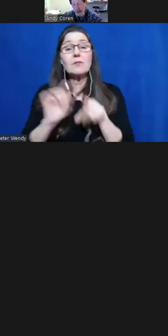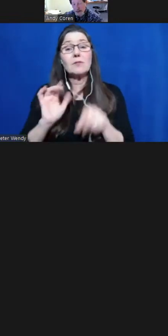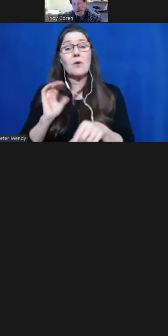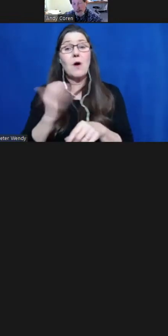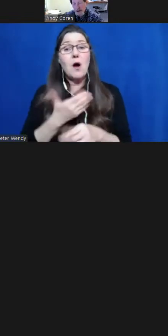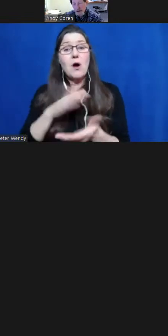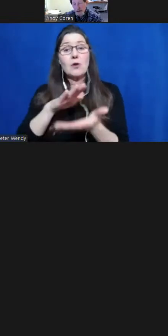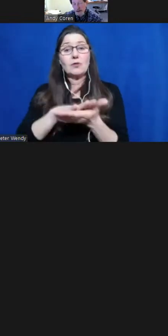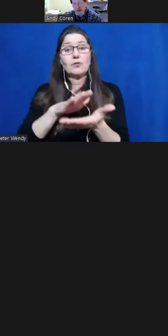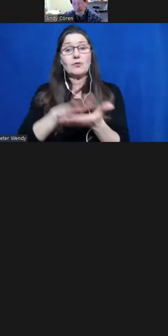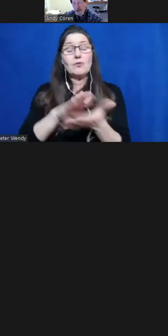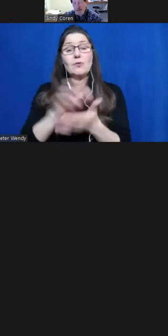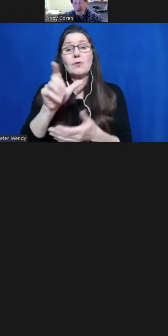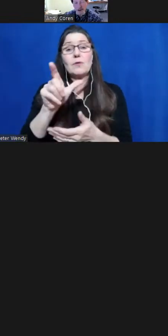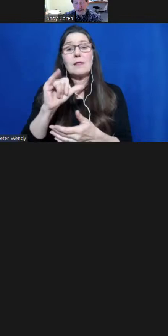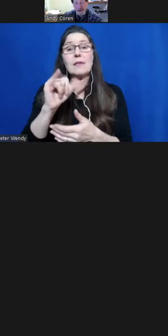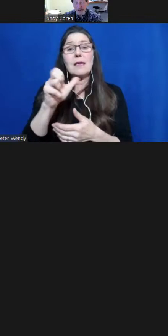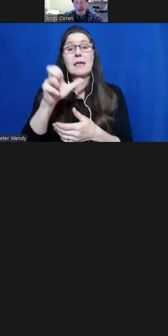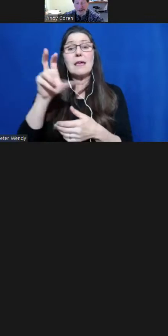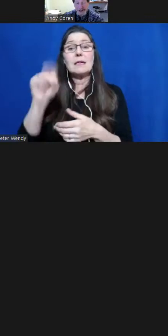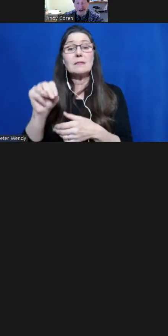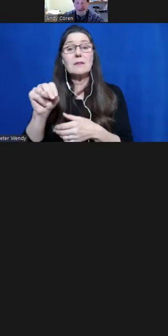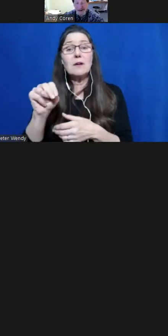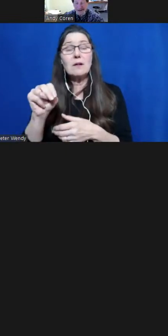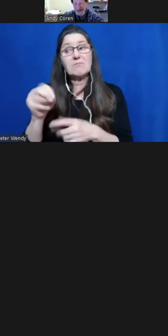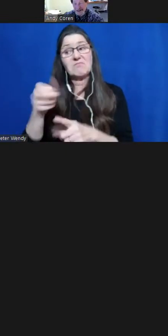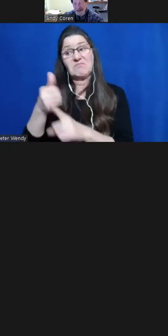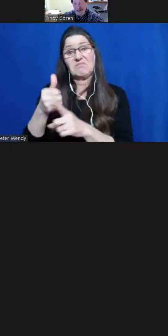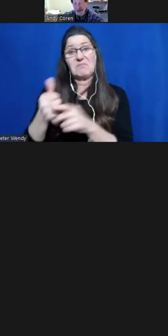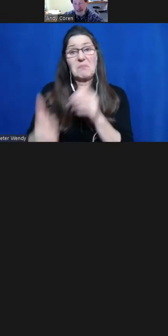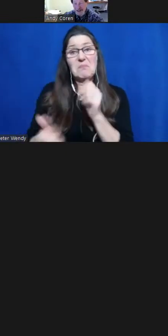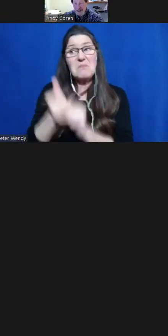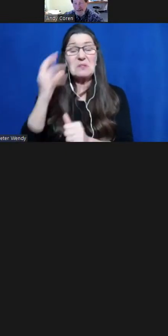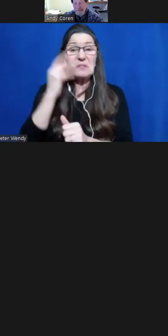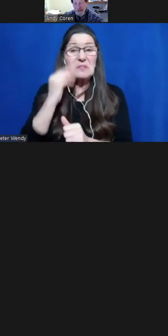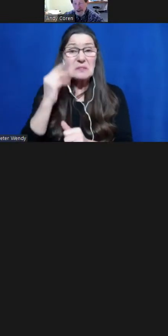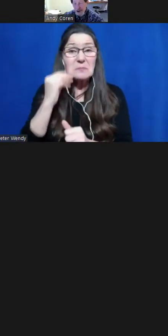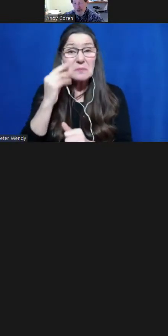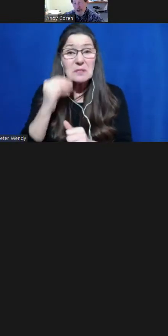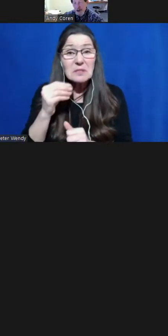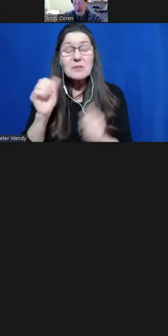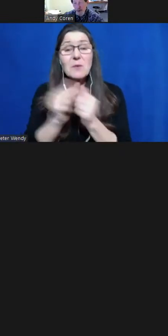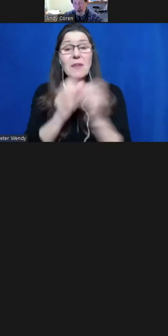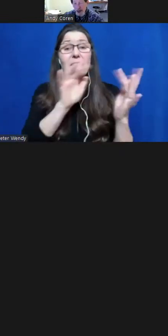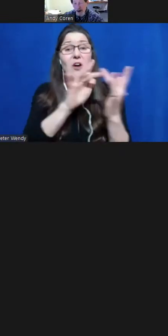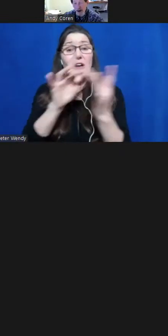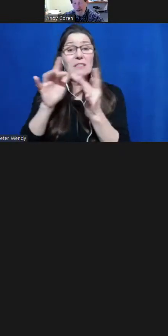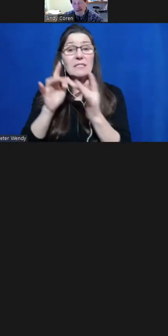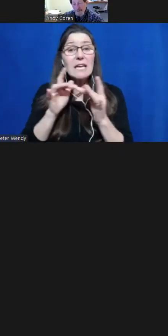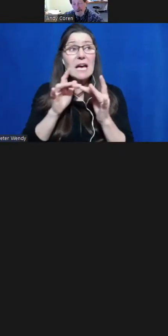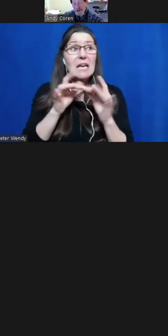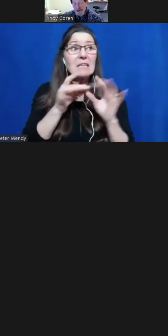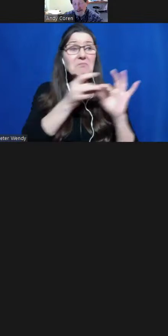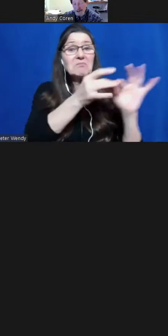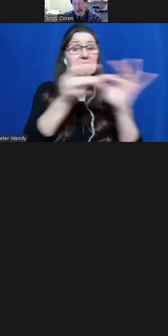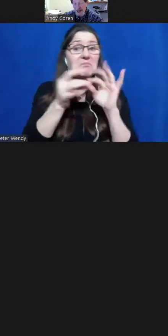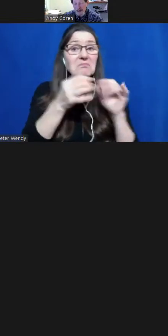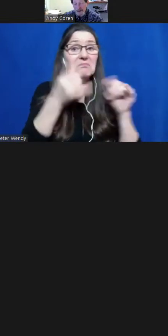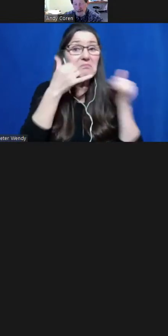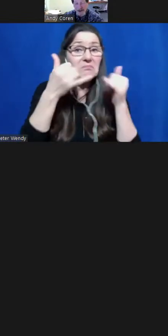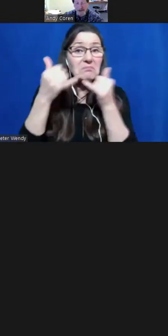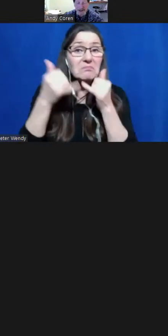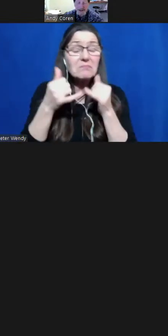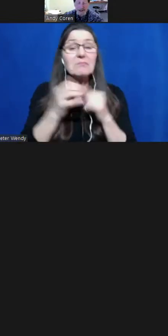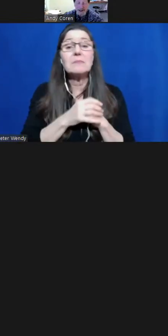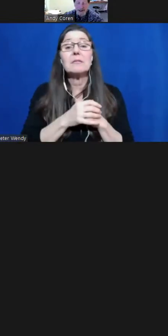school's liaison, who is probably the most experienced in contact investigation tracing. So we are definitely seeing